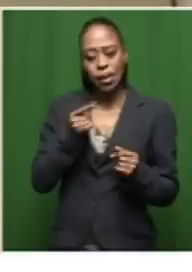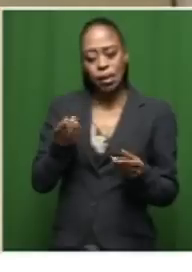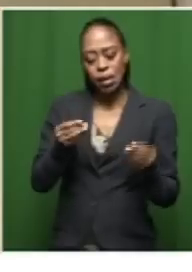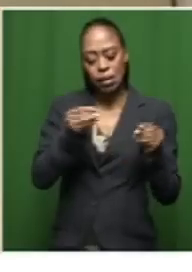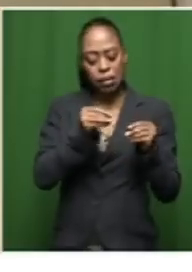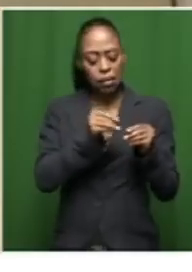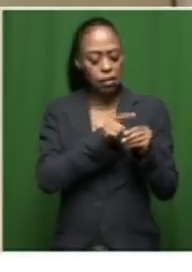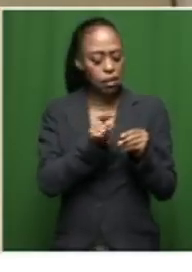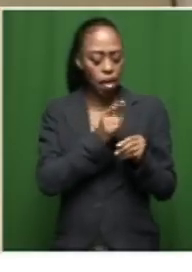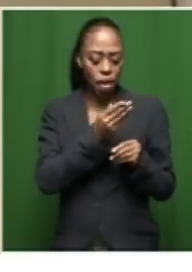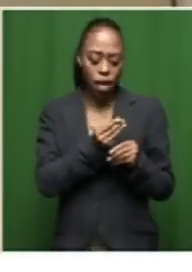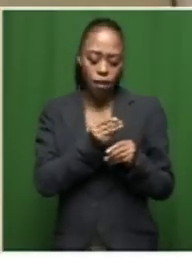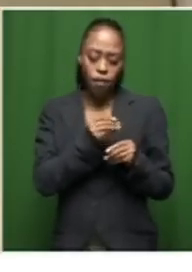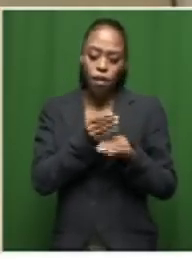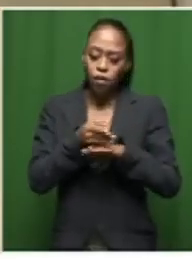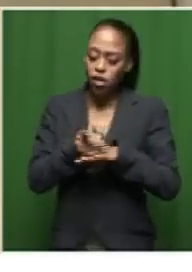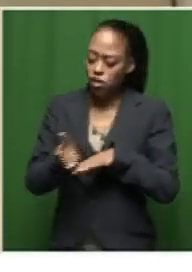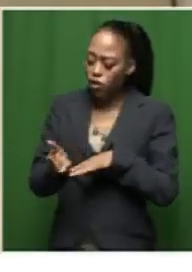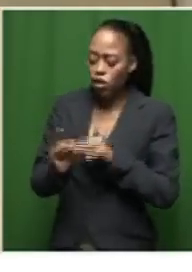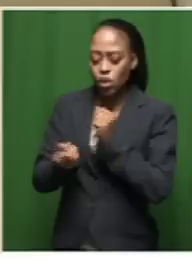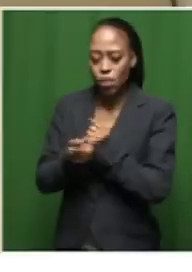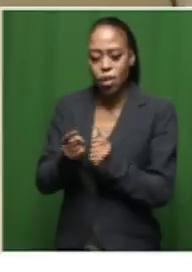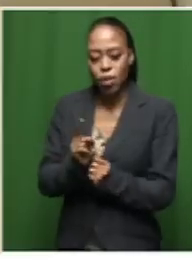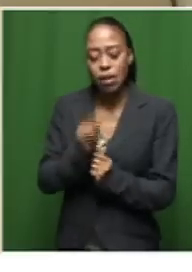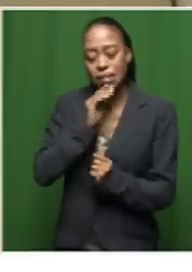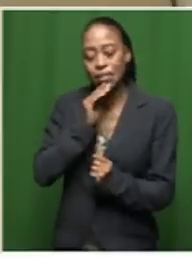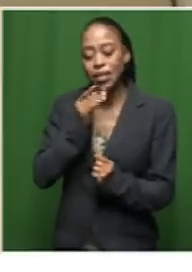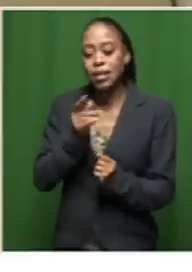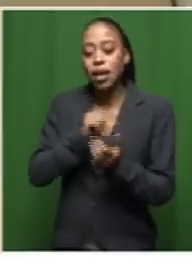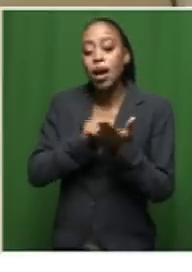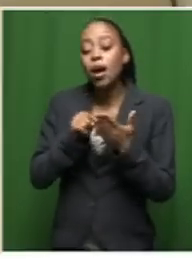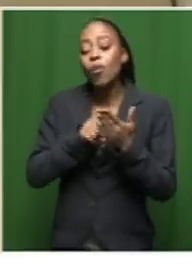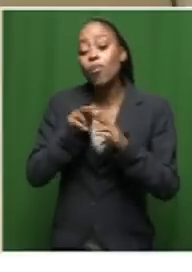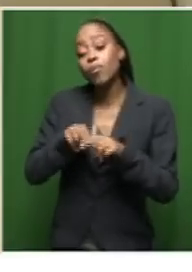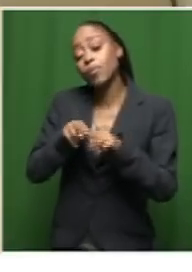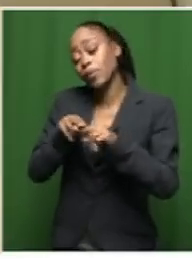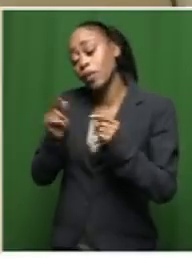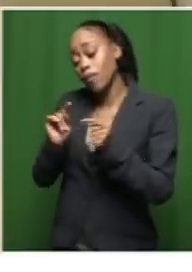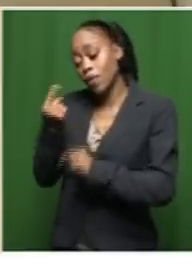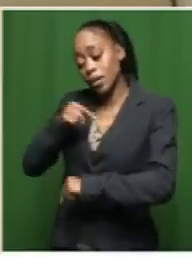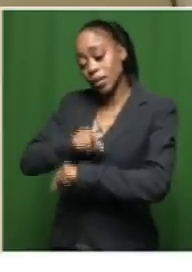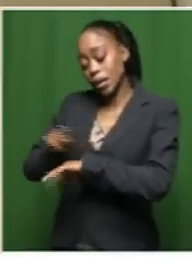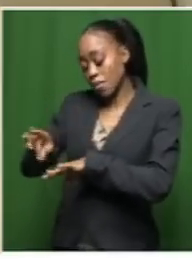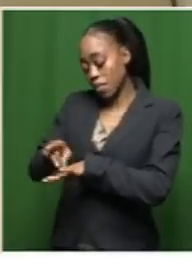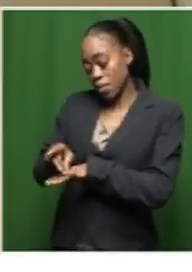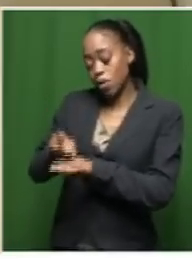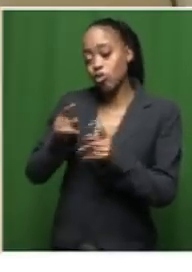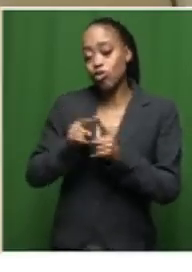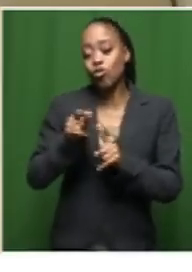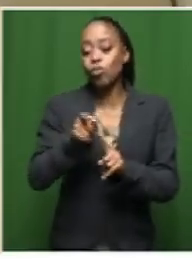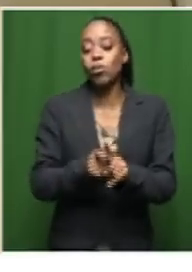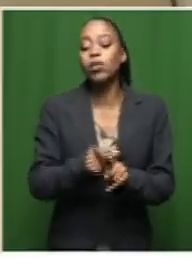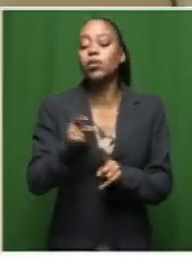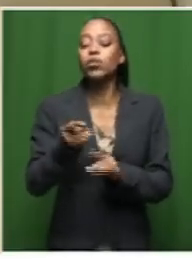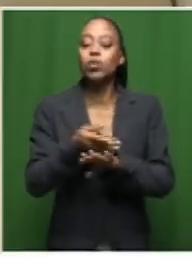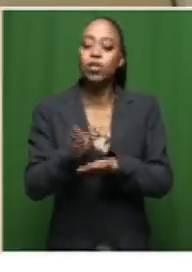interest that is payable at divorce. It doesn't get calculated from the day that you were married to a person to the